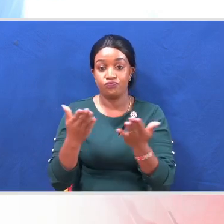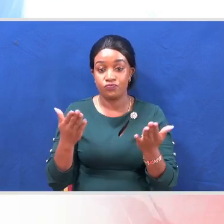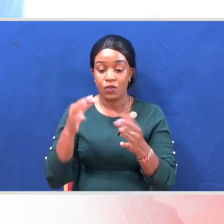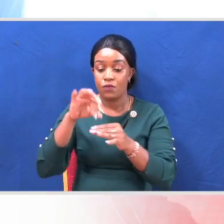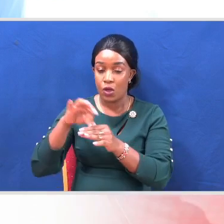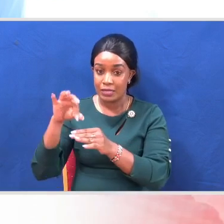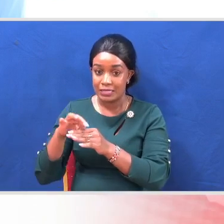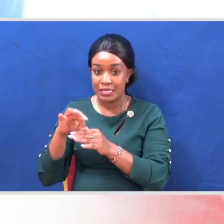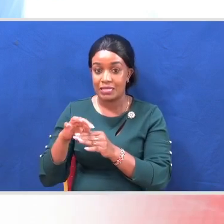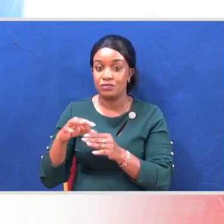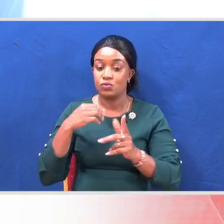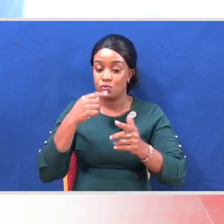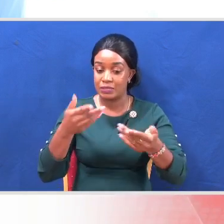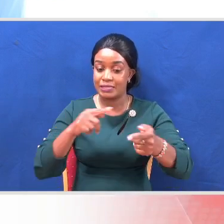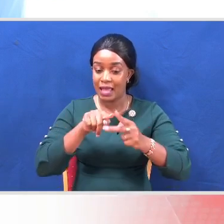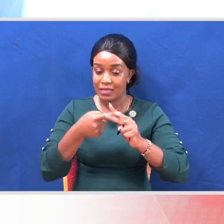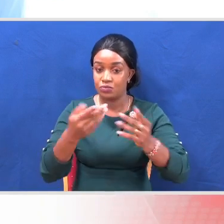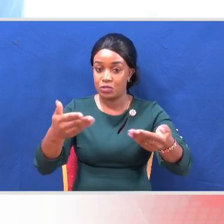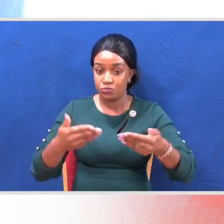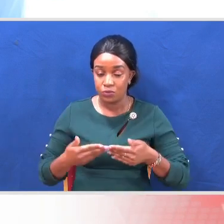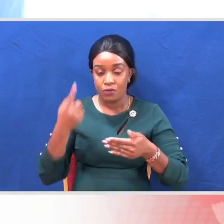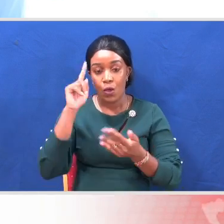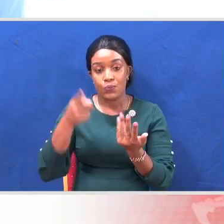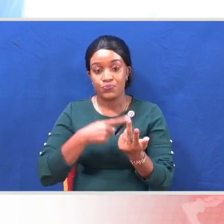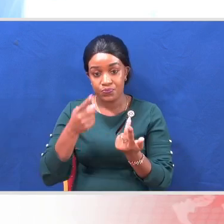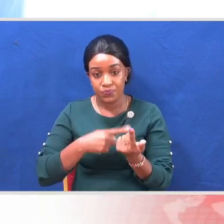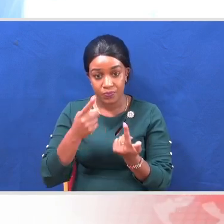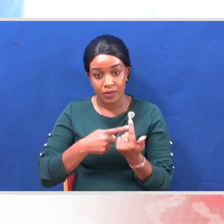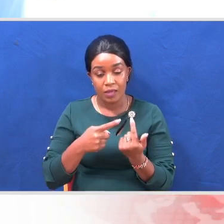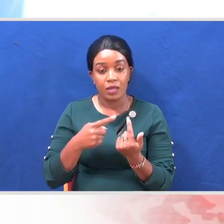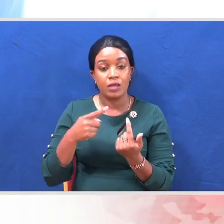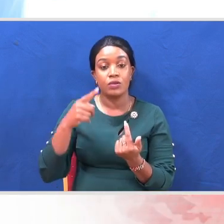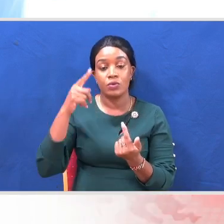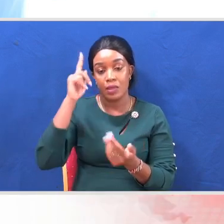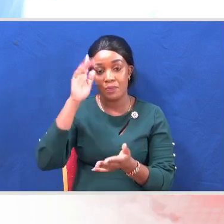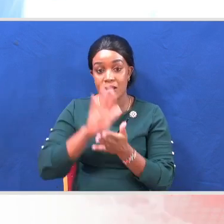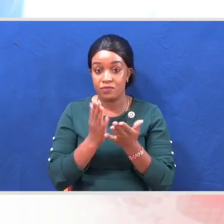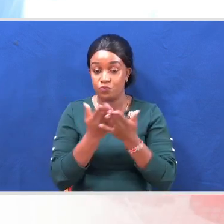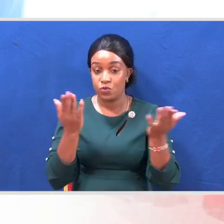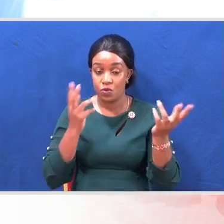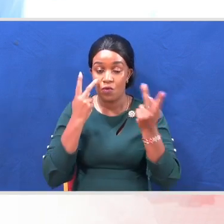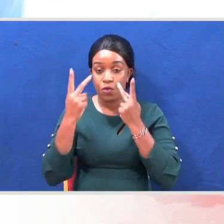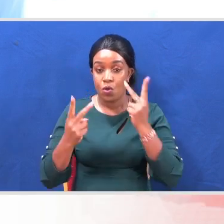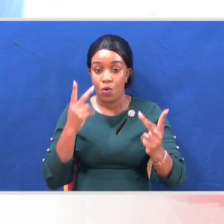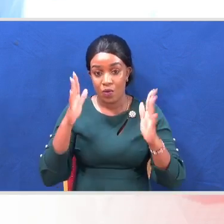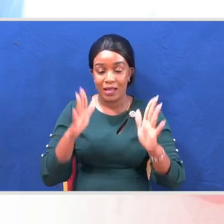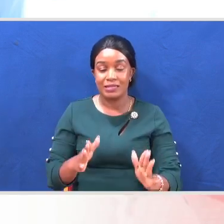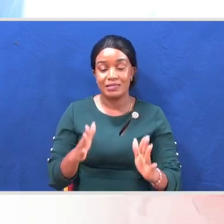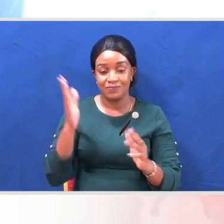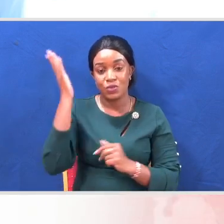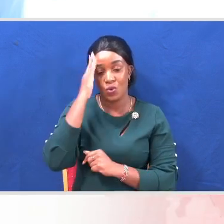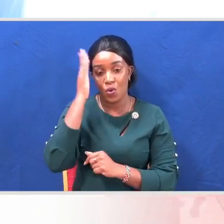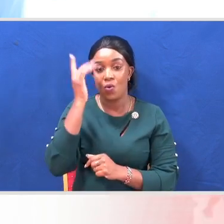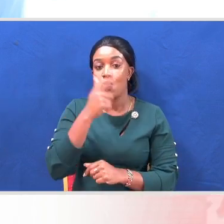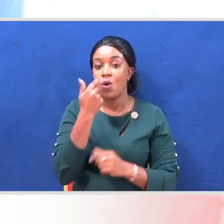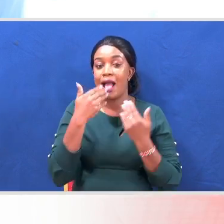and we have a mandate to ensure that you, our viewer, gets to know who has an early